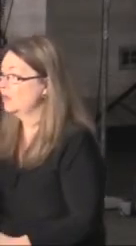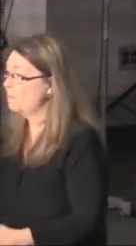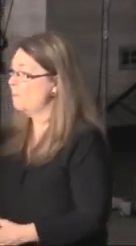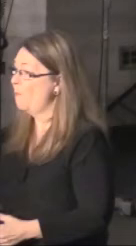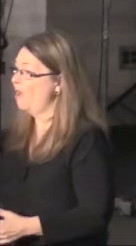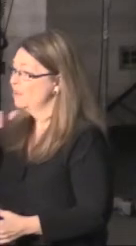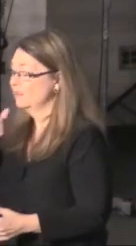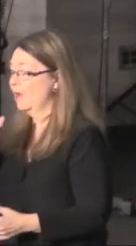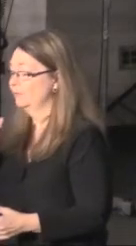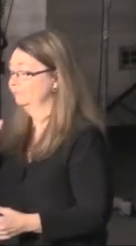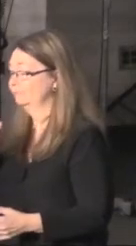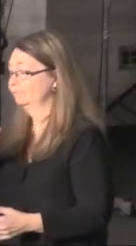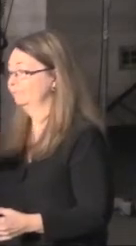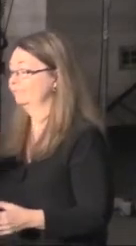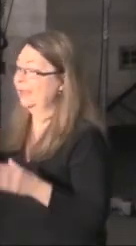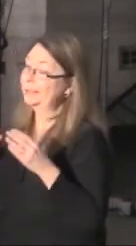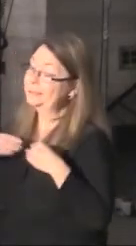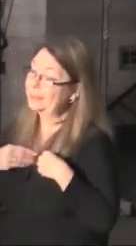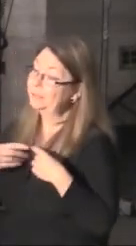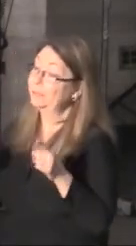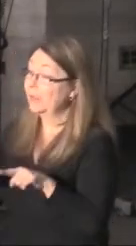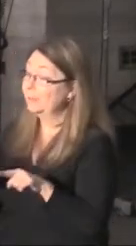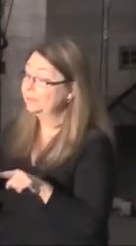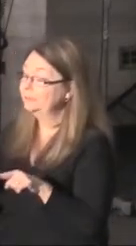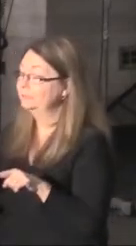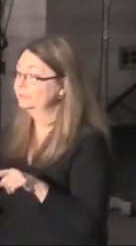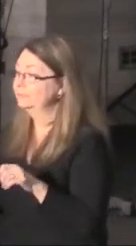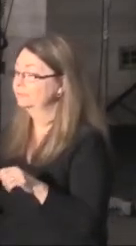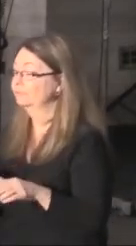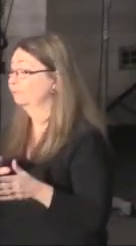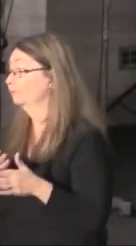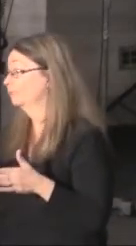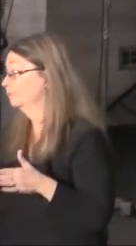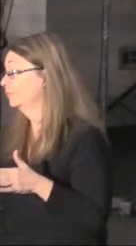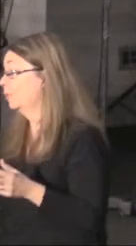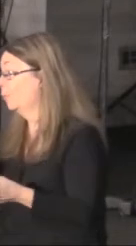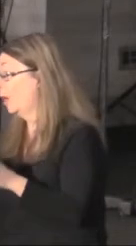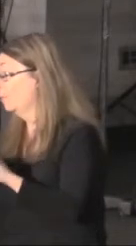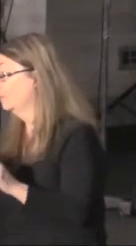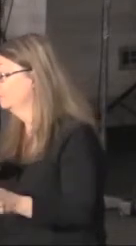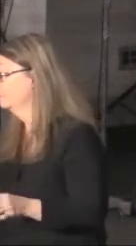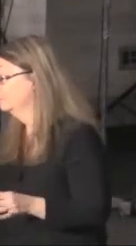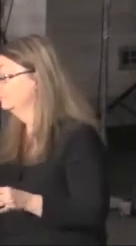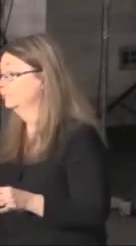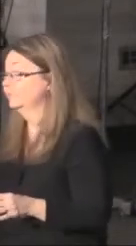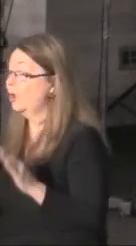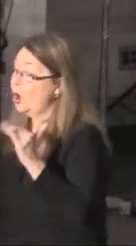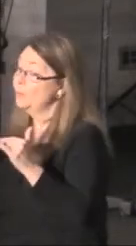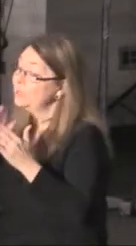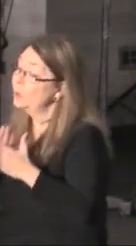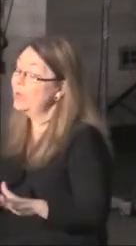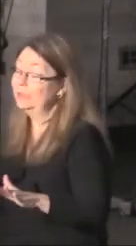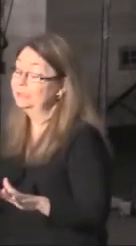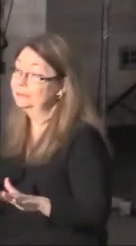Paul isn't just passively dealing with what's going on at Philippi. He's not just brushing aside the problems that are going on in the church, hoping that